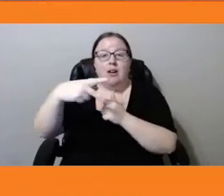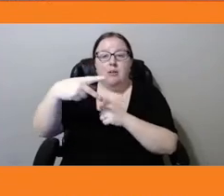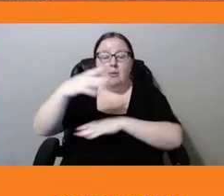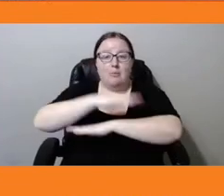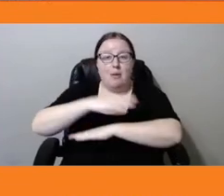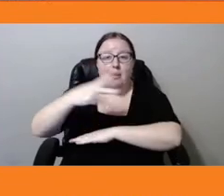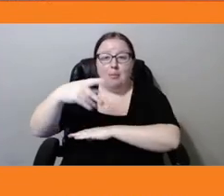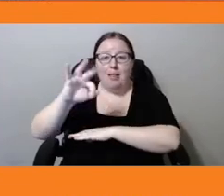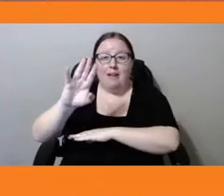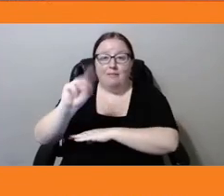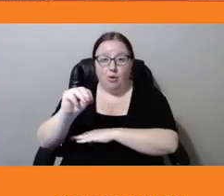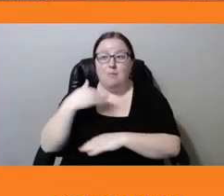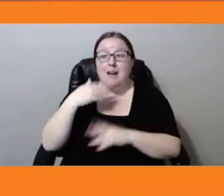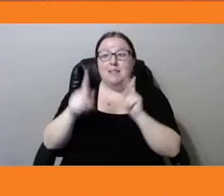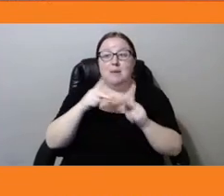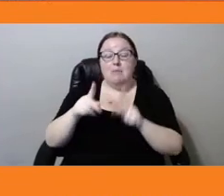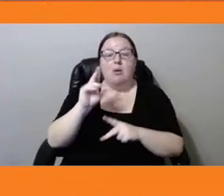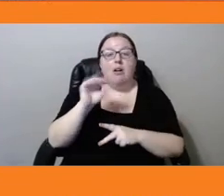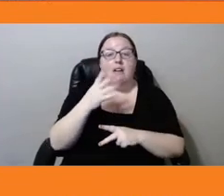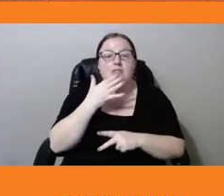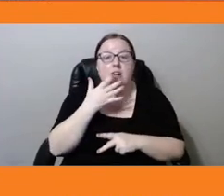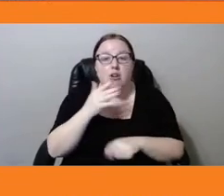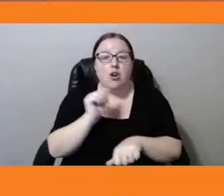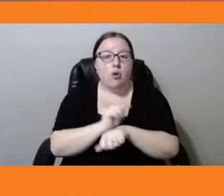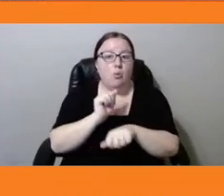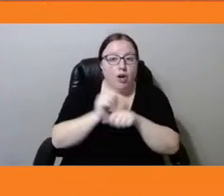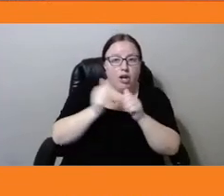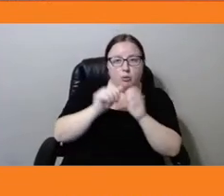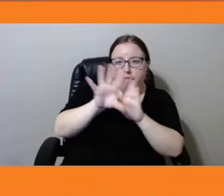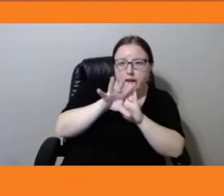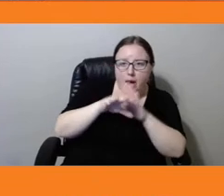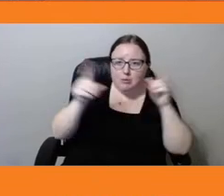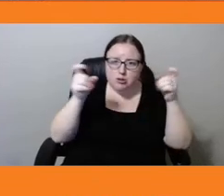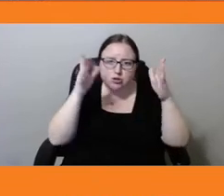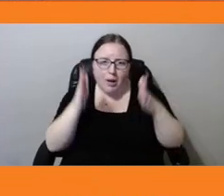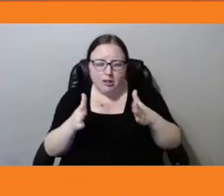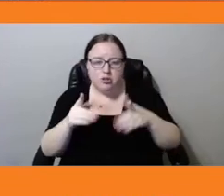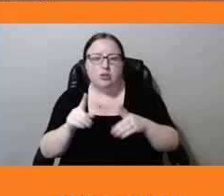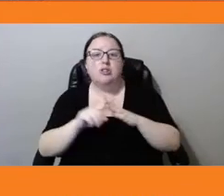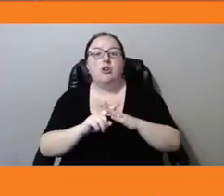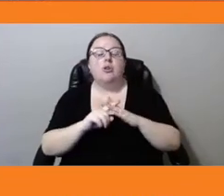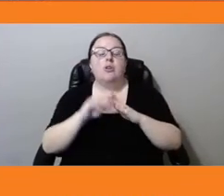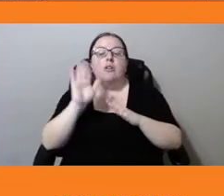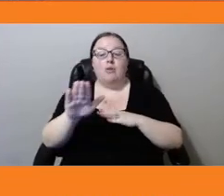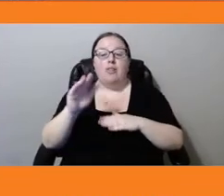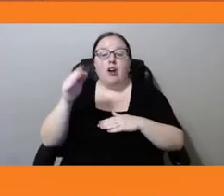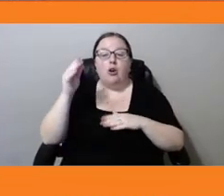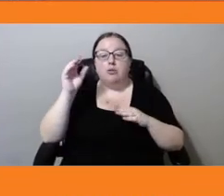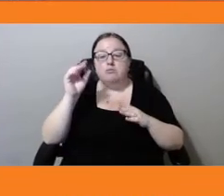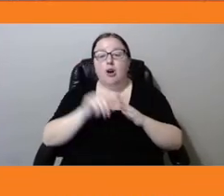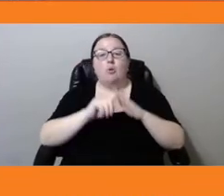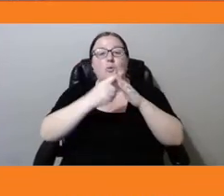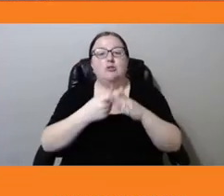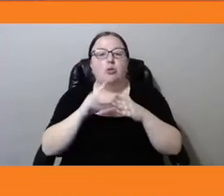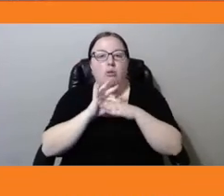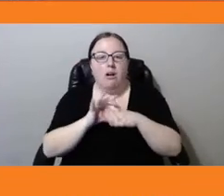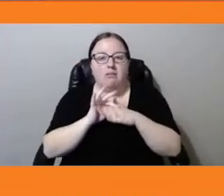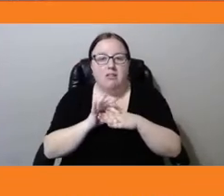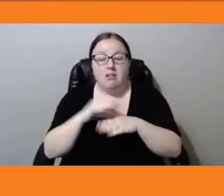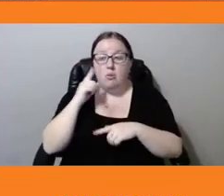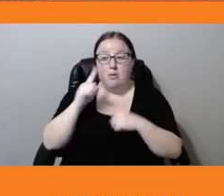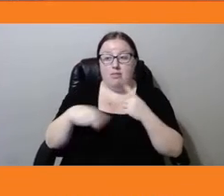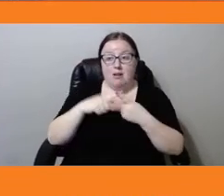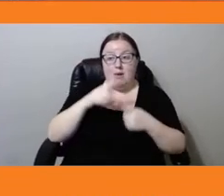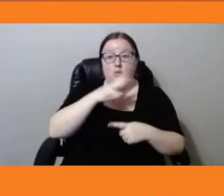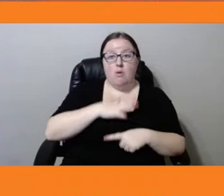films when it comes to having people of color working behind the camera as directors in their original content. Lastly, when we think about women of